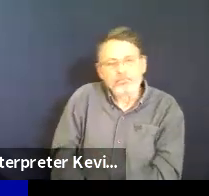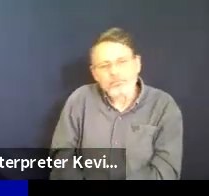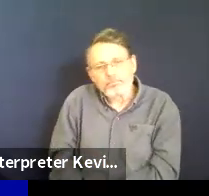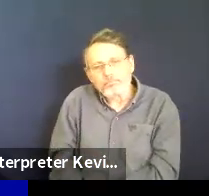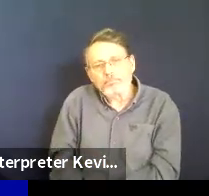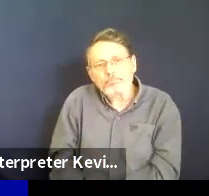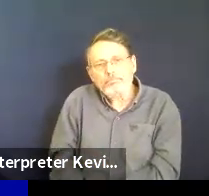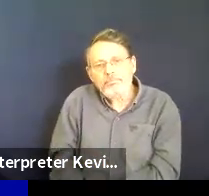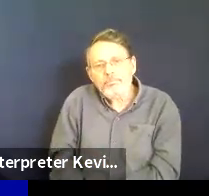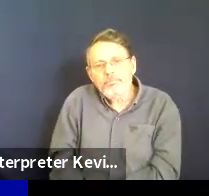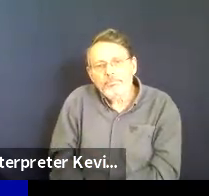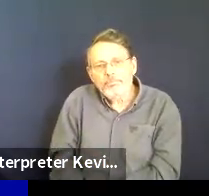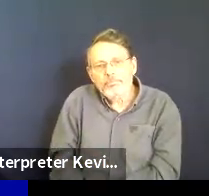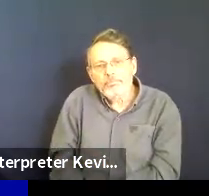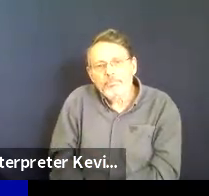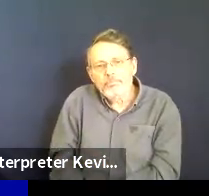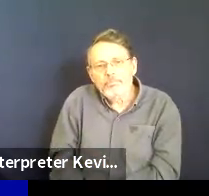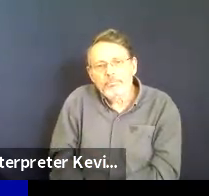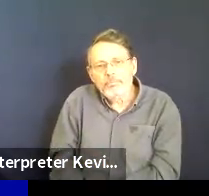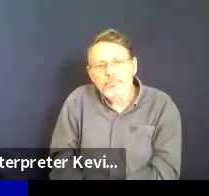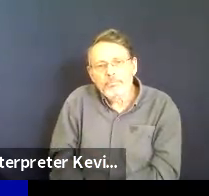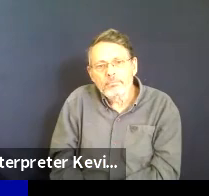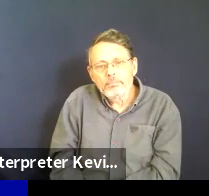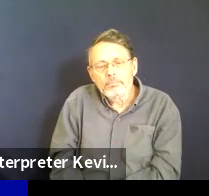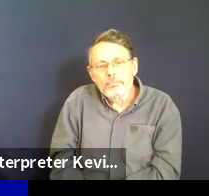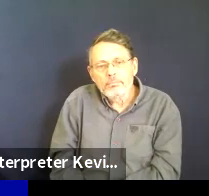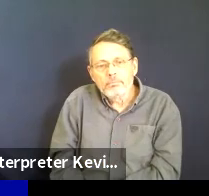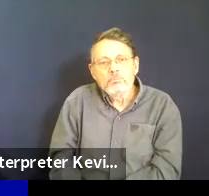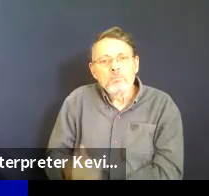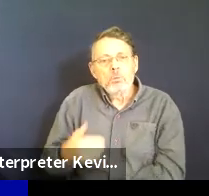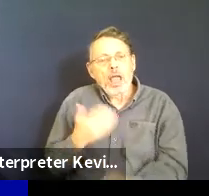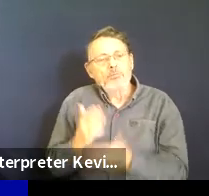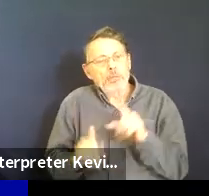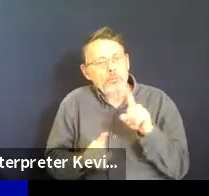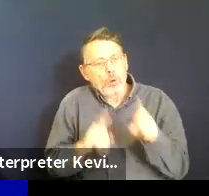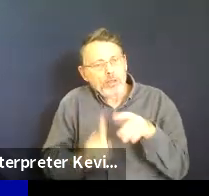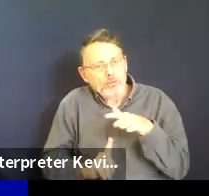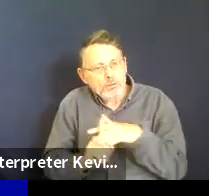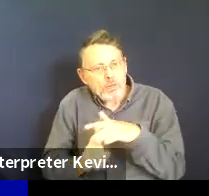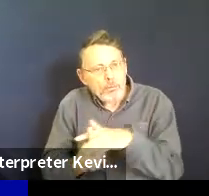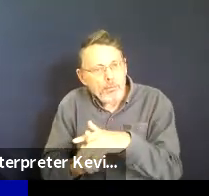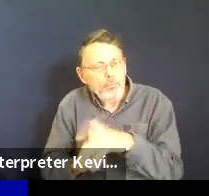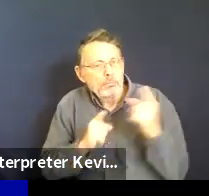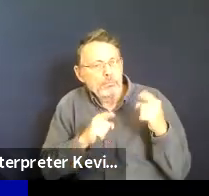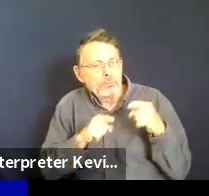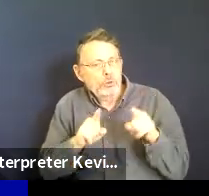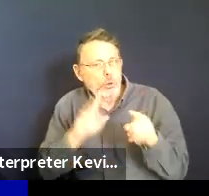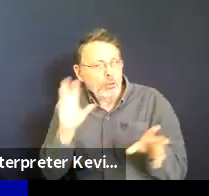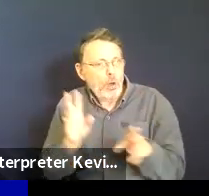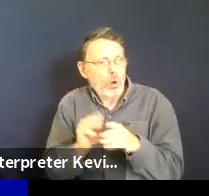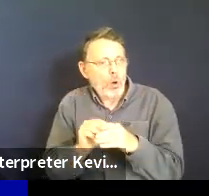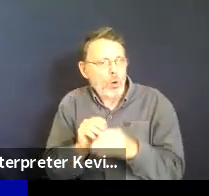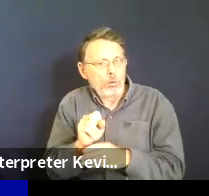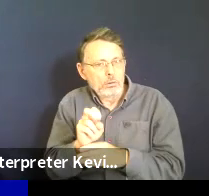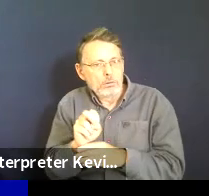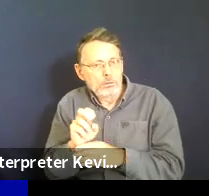Okay, great. All right, let's go get some questions that have come up. And these will have come up during the whole session, so we'll have to